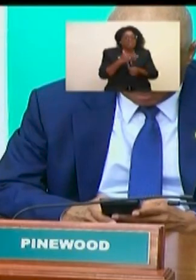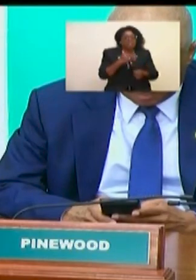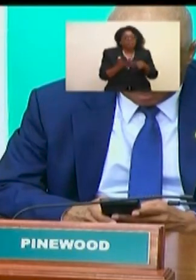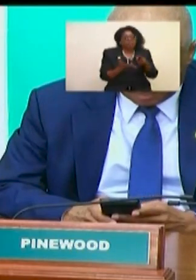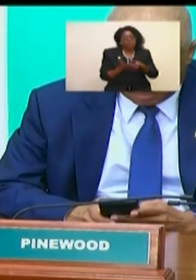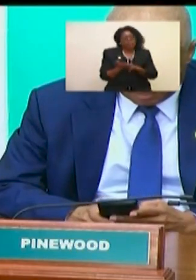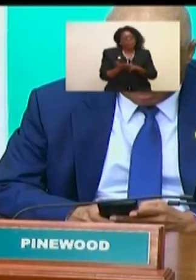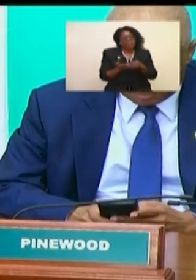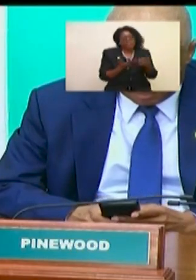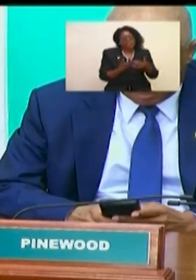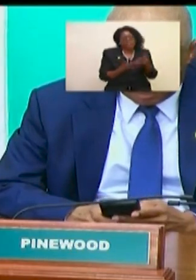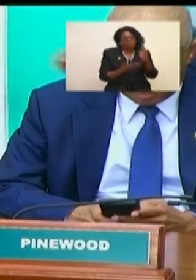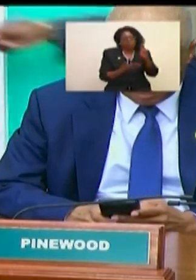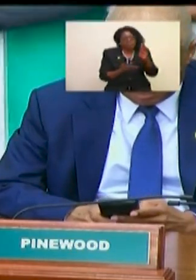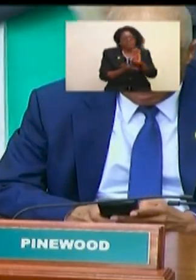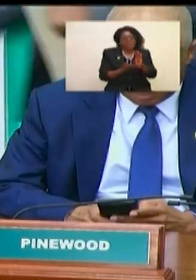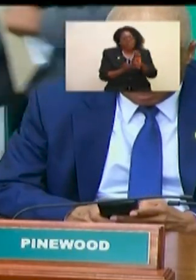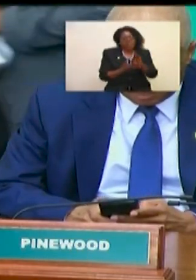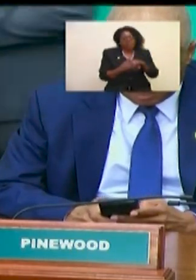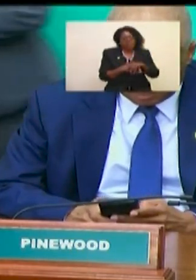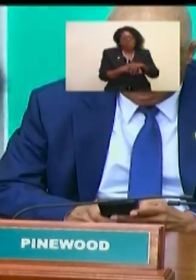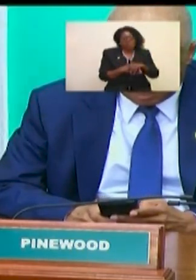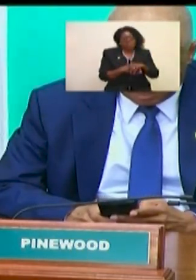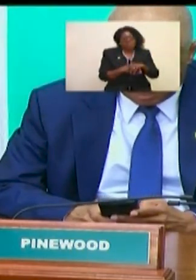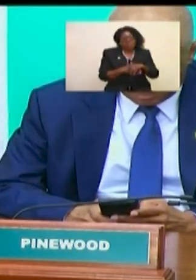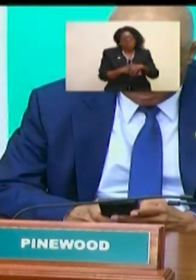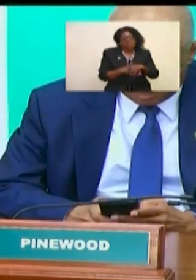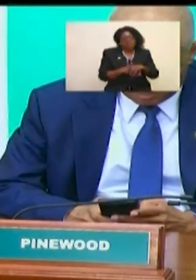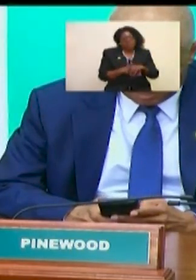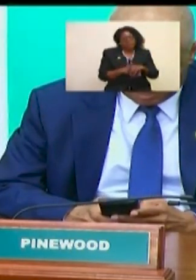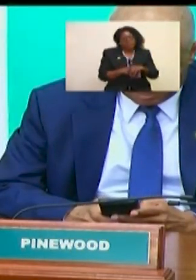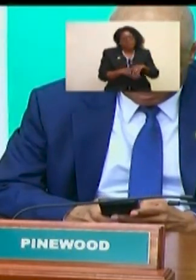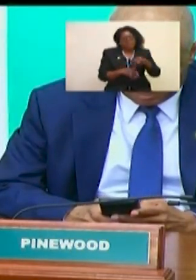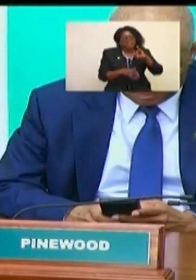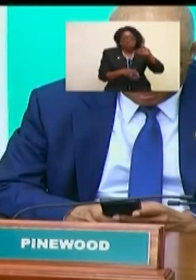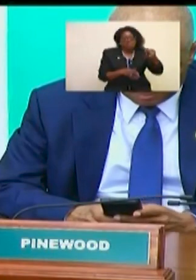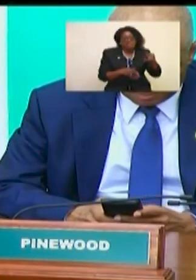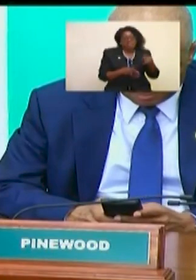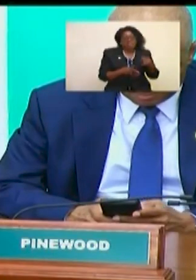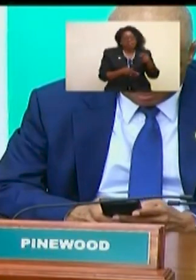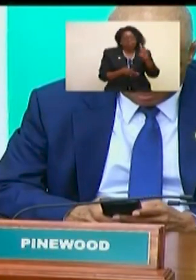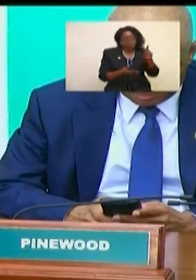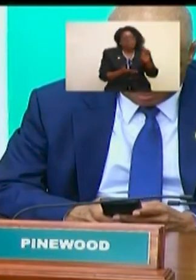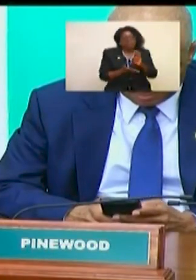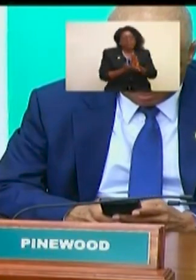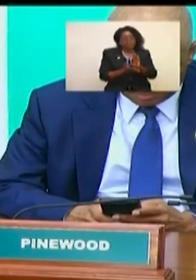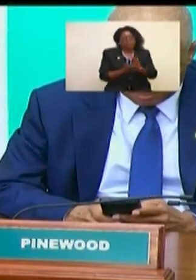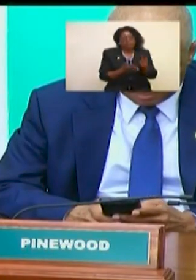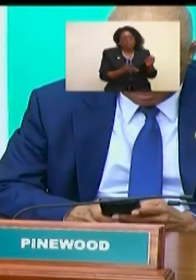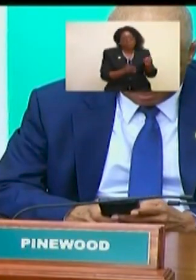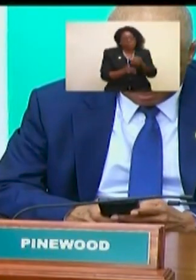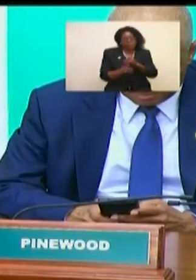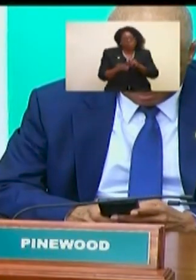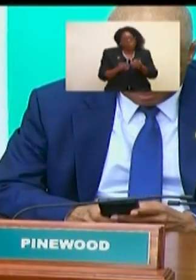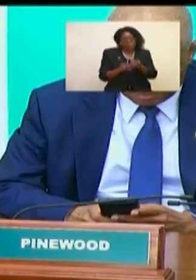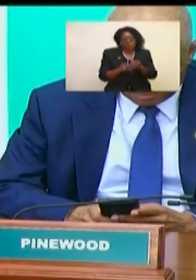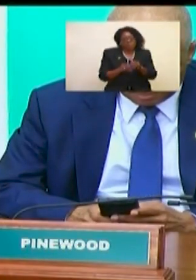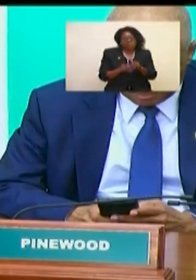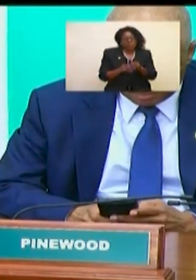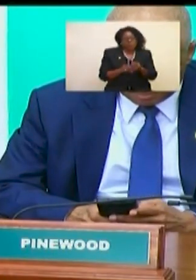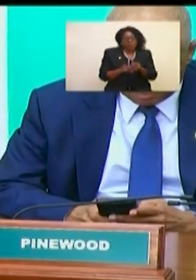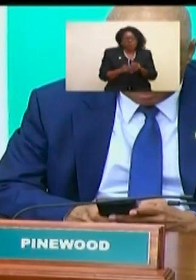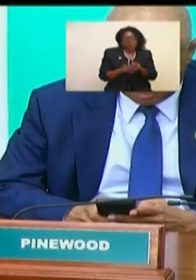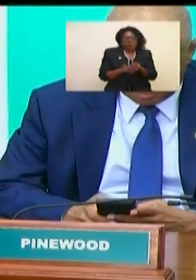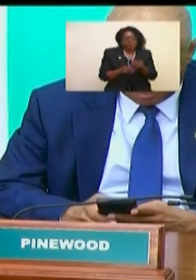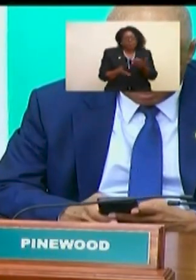by near $1 billion. And he just said he agreed that $1 billion was owed. The only issue I thought